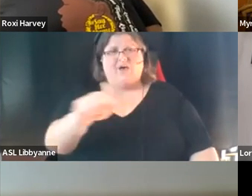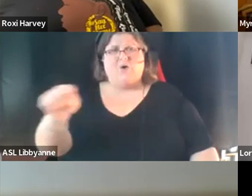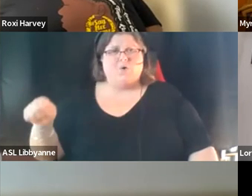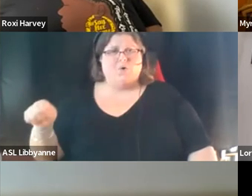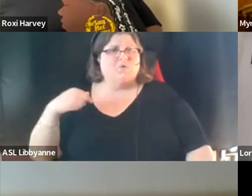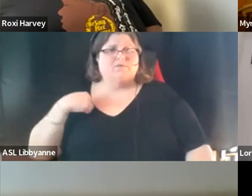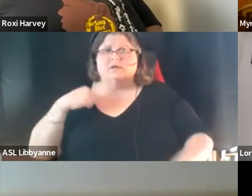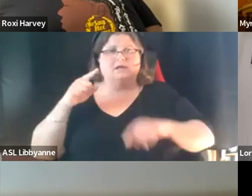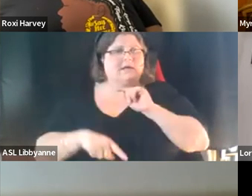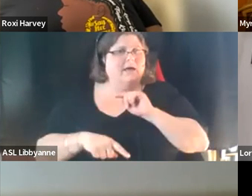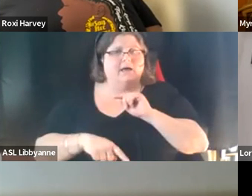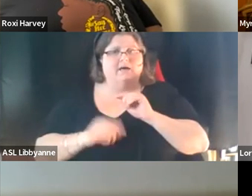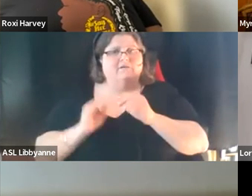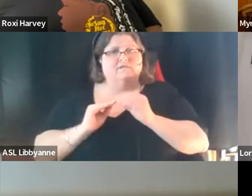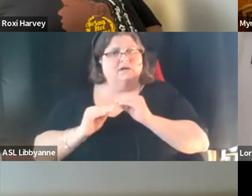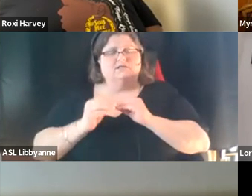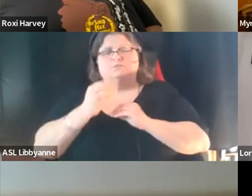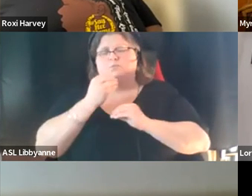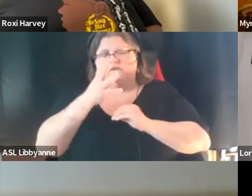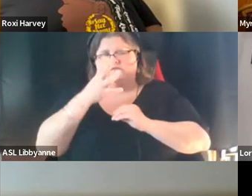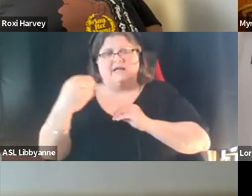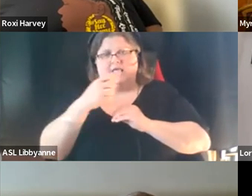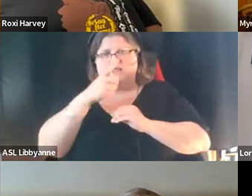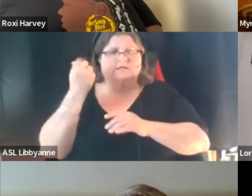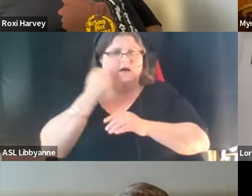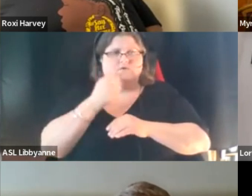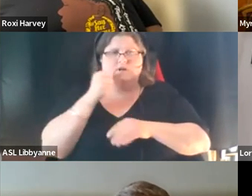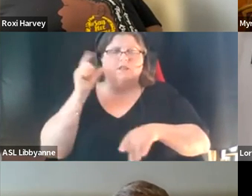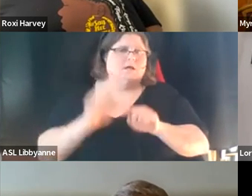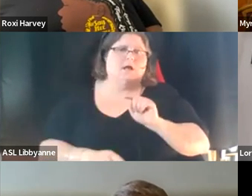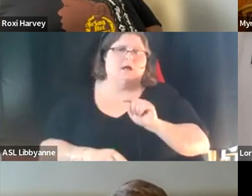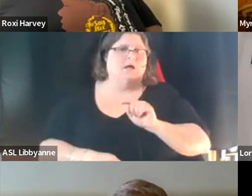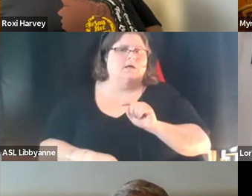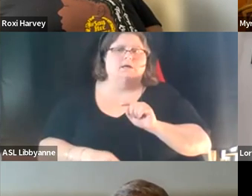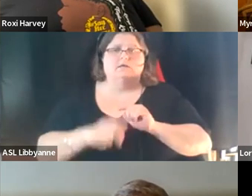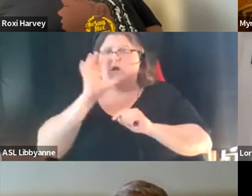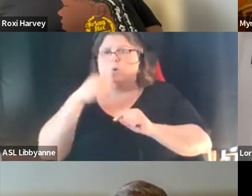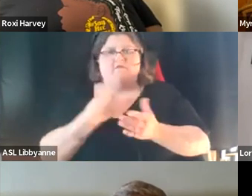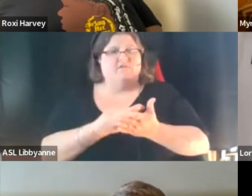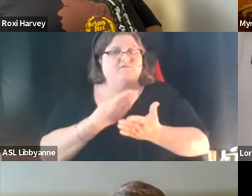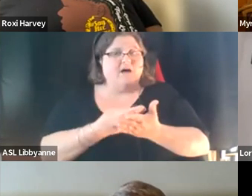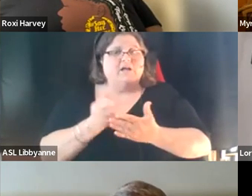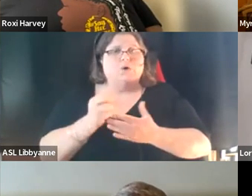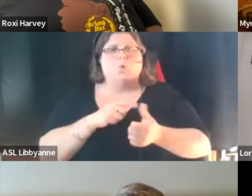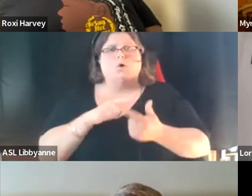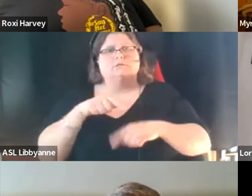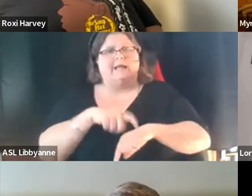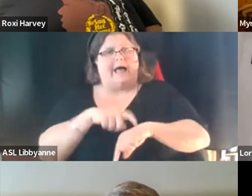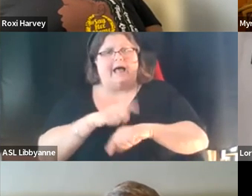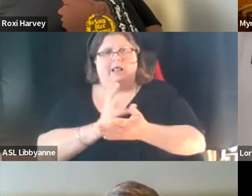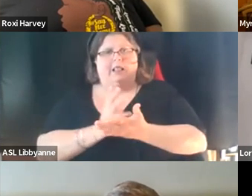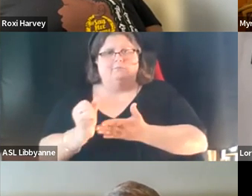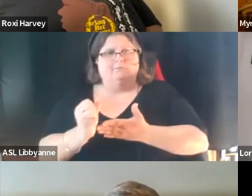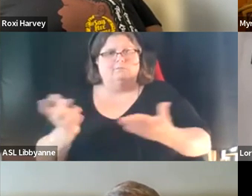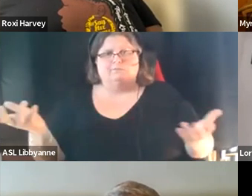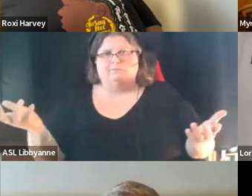to fix their students' breakfast or pack their lunch. They may not have the funds, or they may not have the time. And there